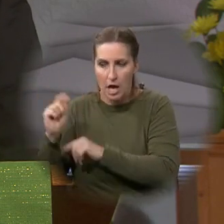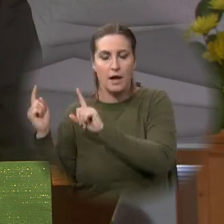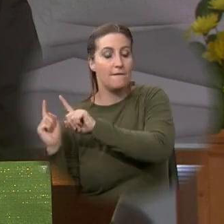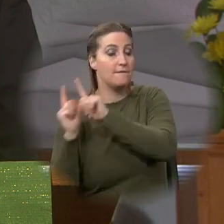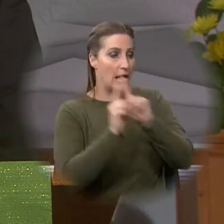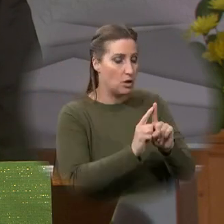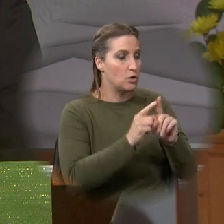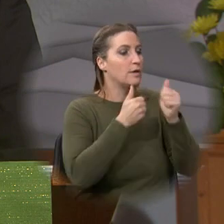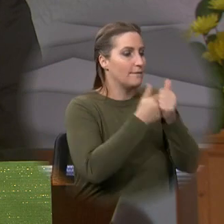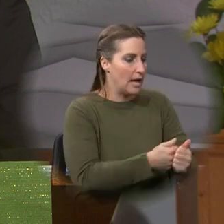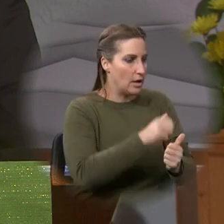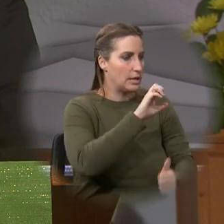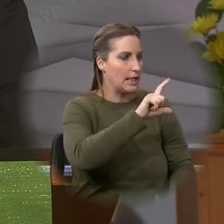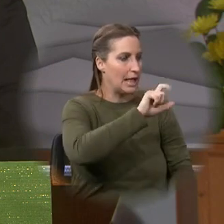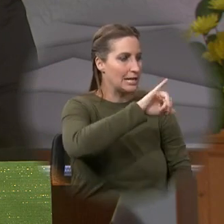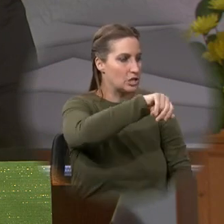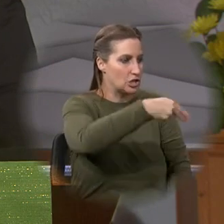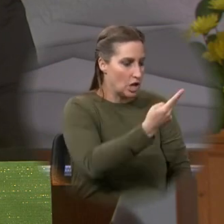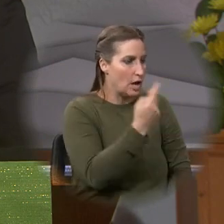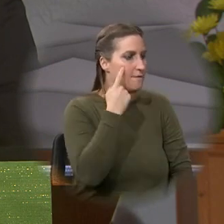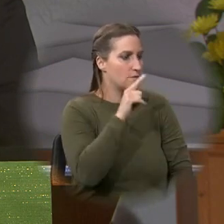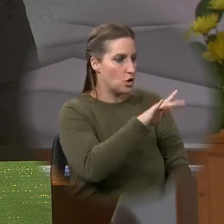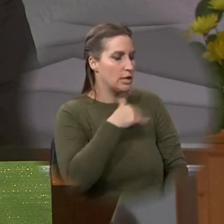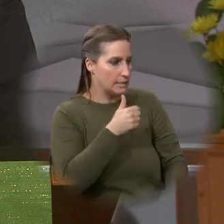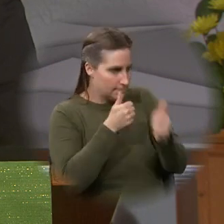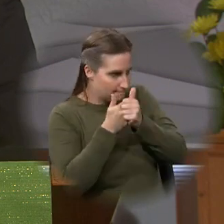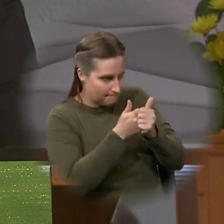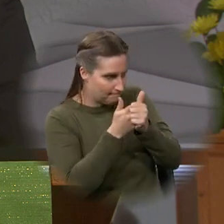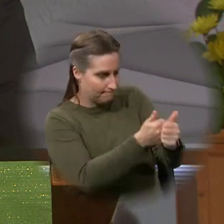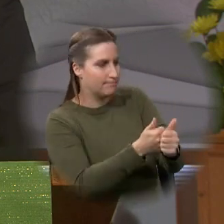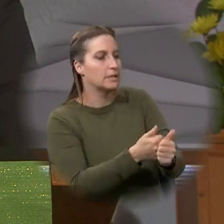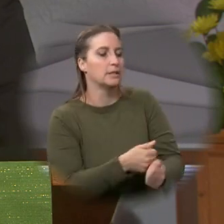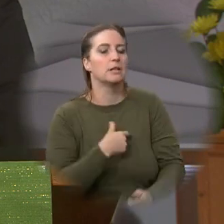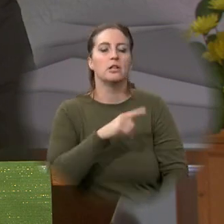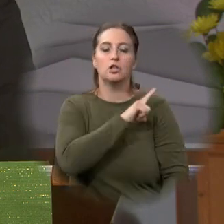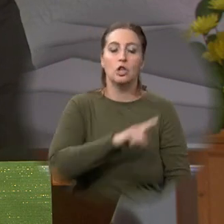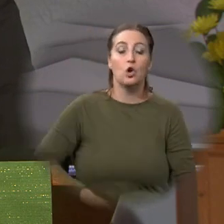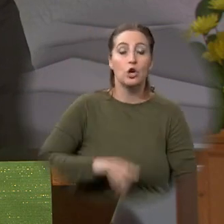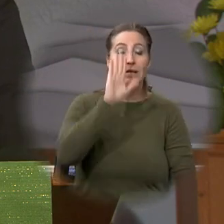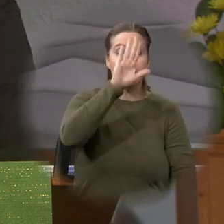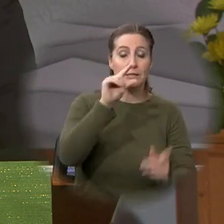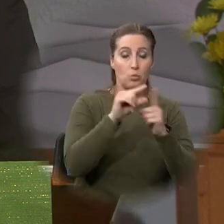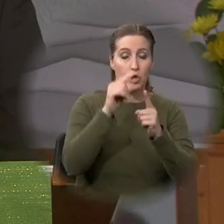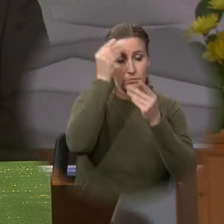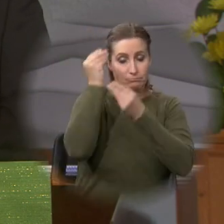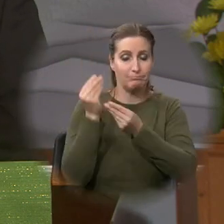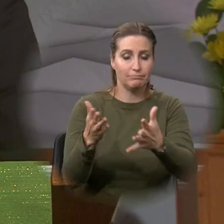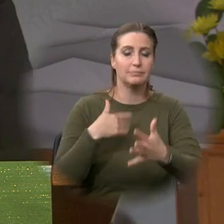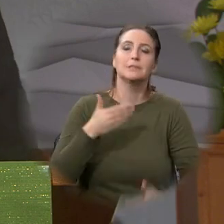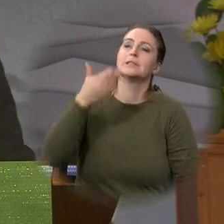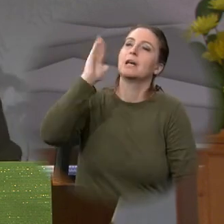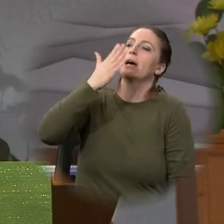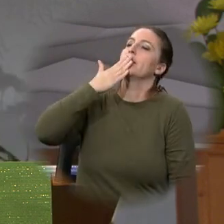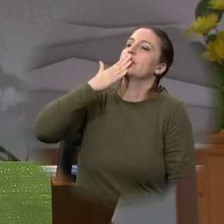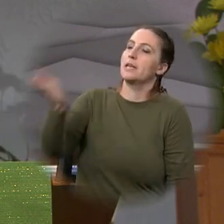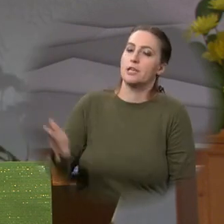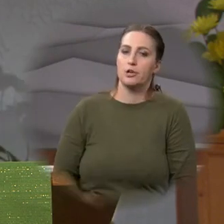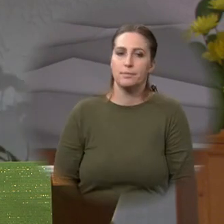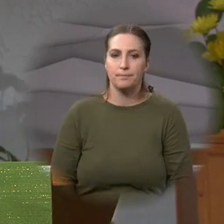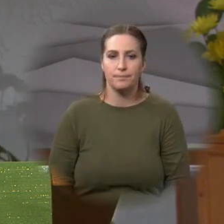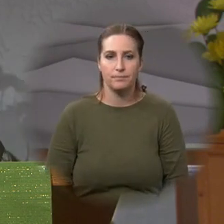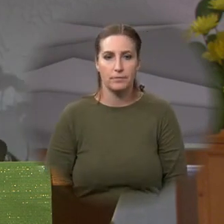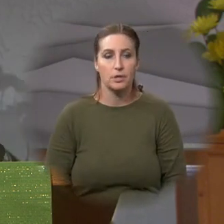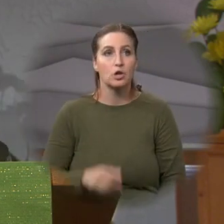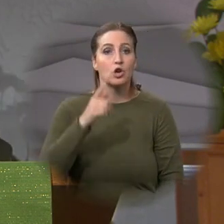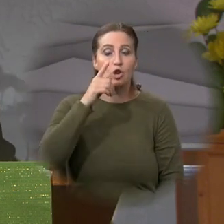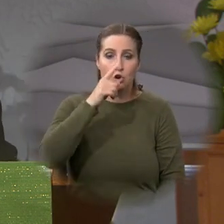followed Elijah as his attendant. The word of the Lord. Thanks be to God. You are